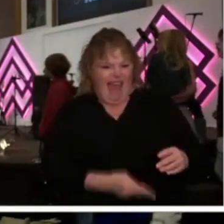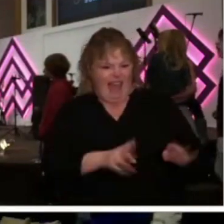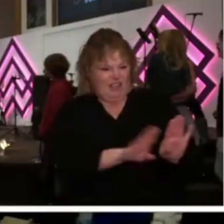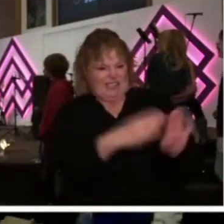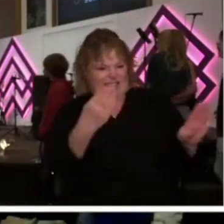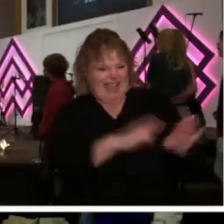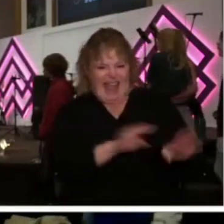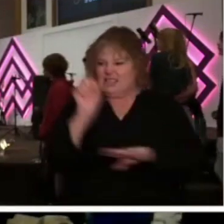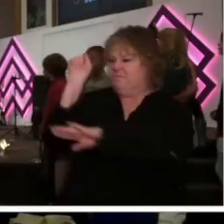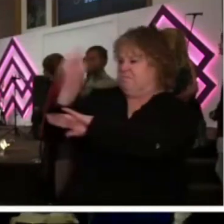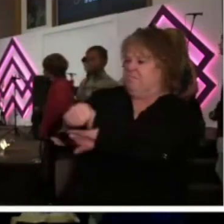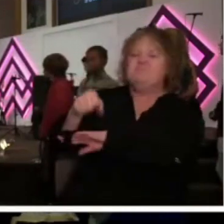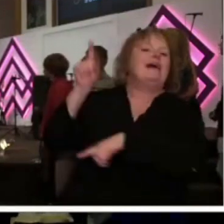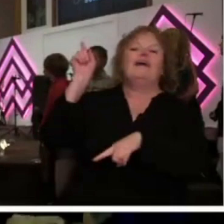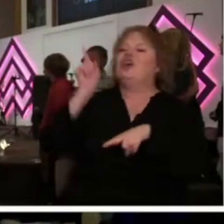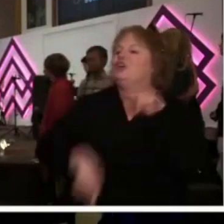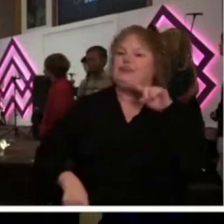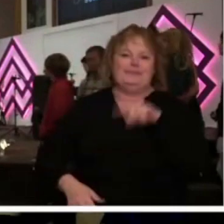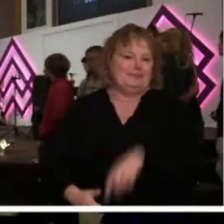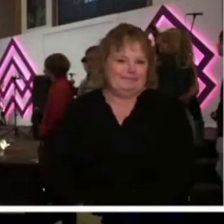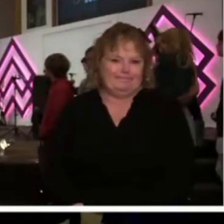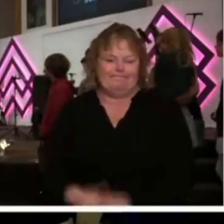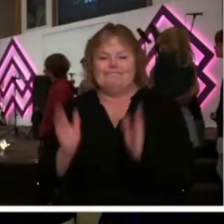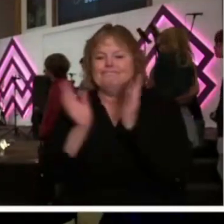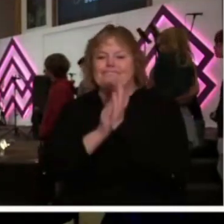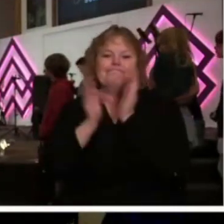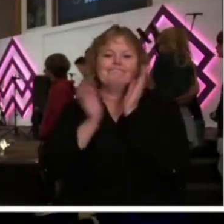not prevail against it.